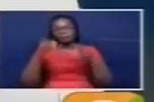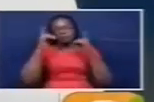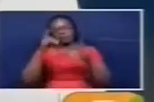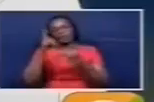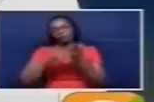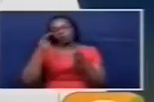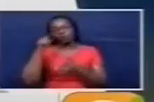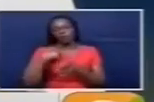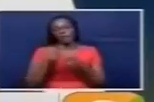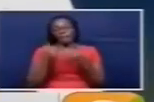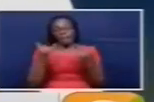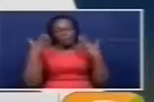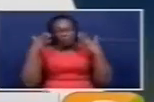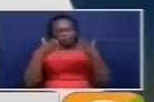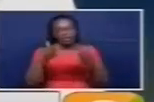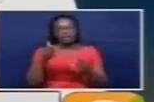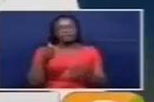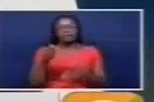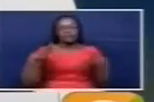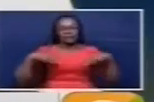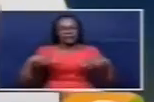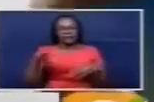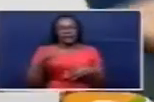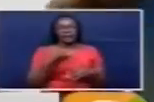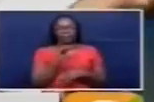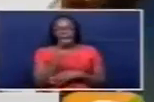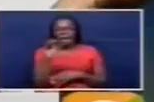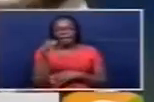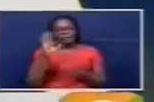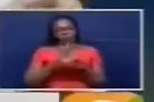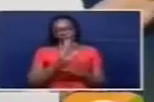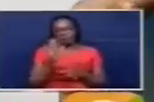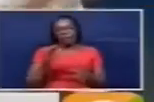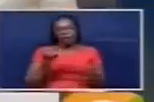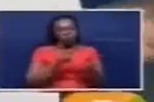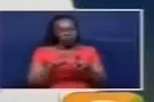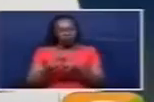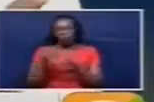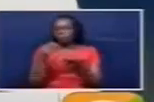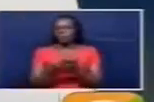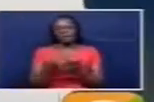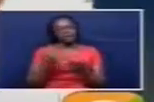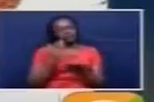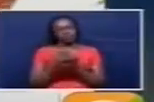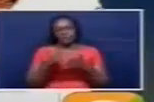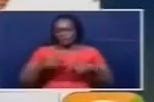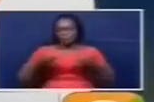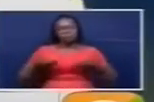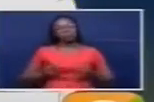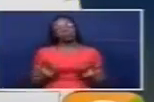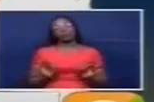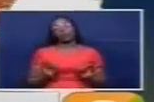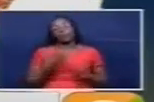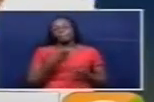my focus is Starehe. I'm asking for your vote. I'm buying on Ukweli Party, and also for your donations. Give me some money. I don't have money to campaign. Come volunteer on my